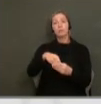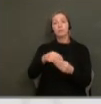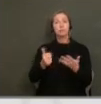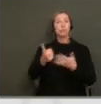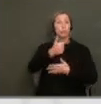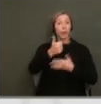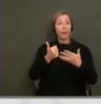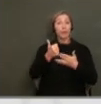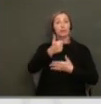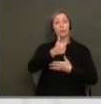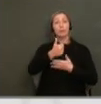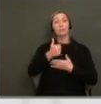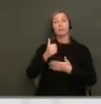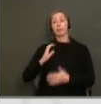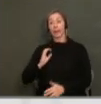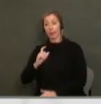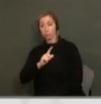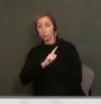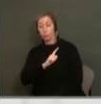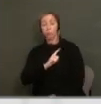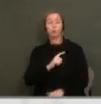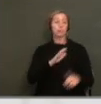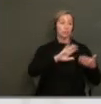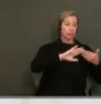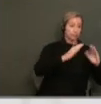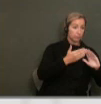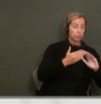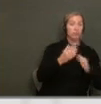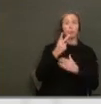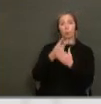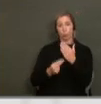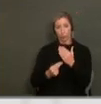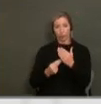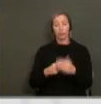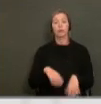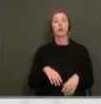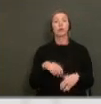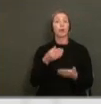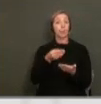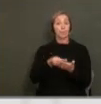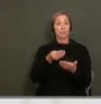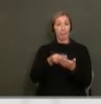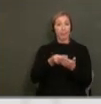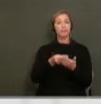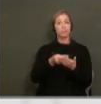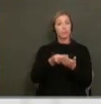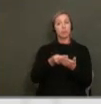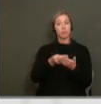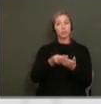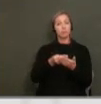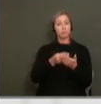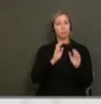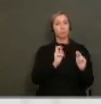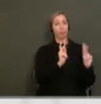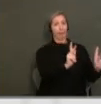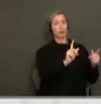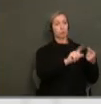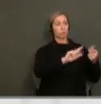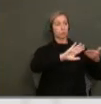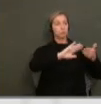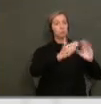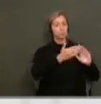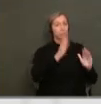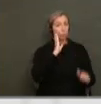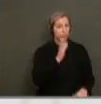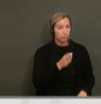of the council and the community. We are giving money back to the residents, and I'll explain how we are doing that. We